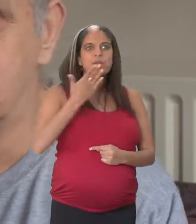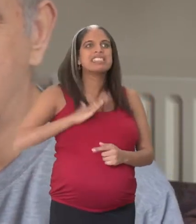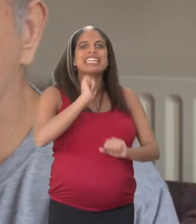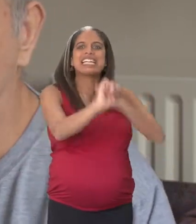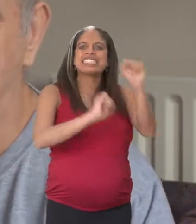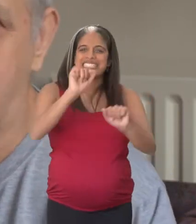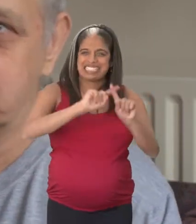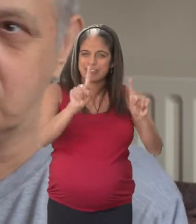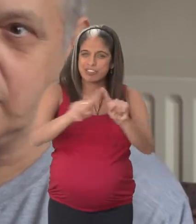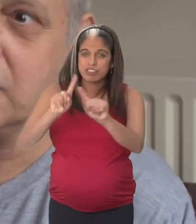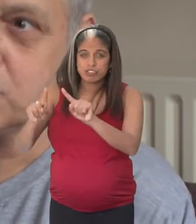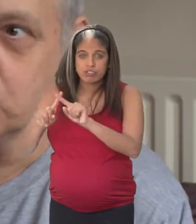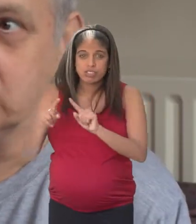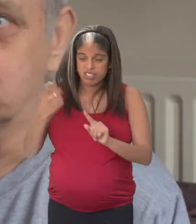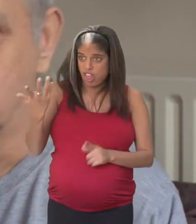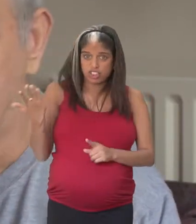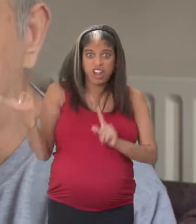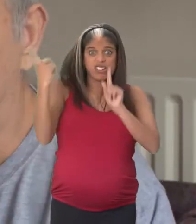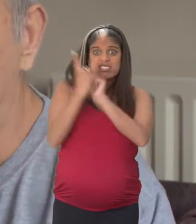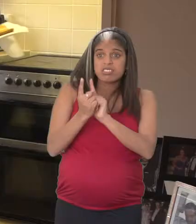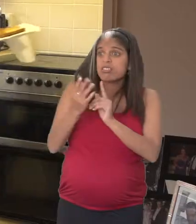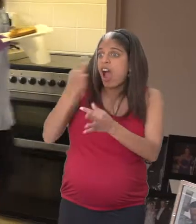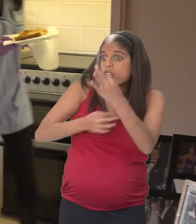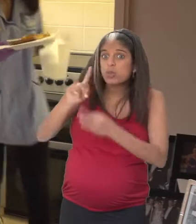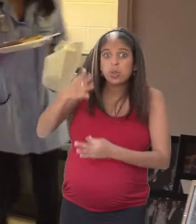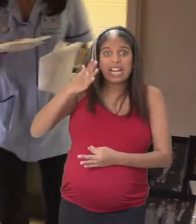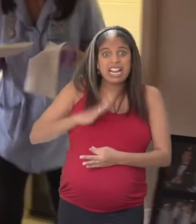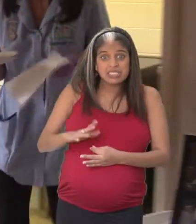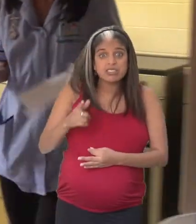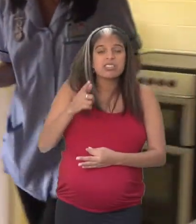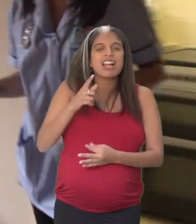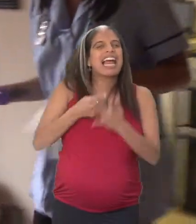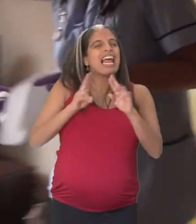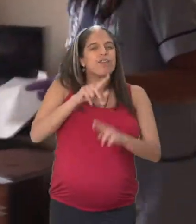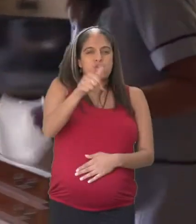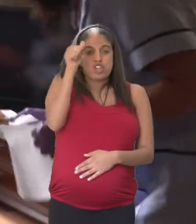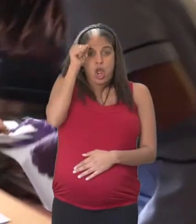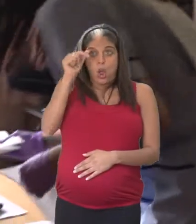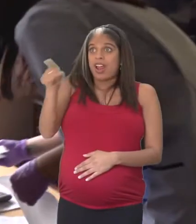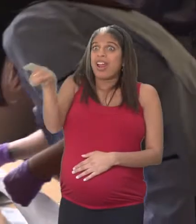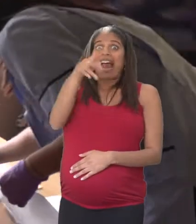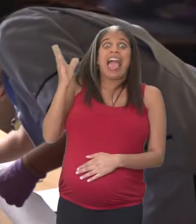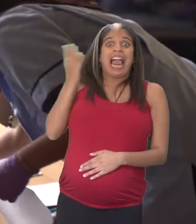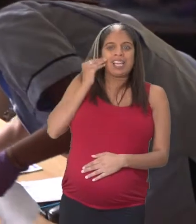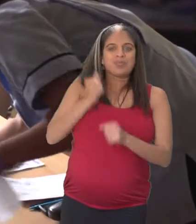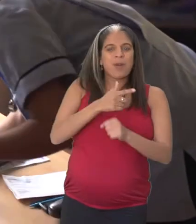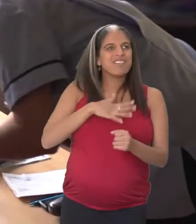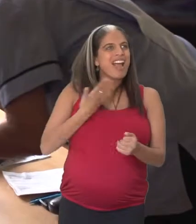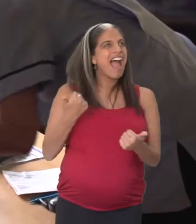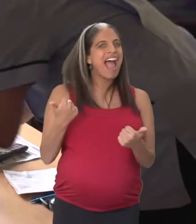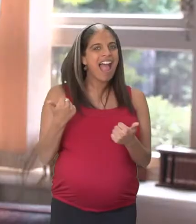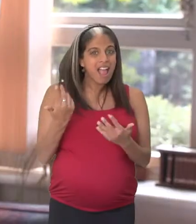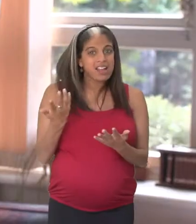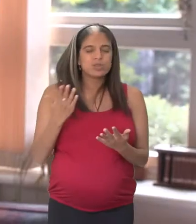different. So they have to come and ask you, what do you need? You know, people listening to you, you make you happy. Thank God it's